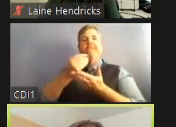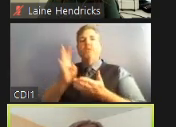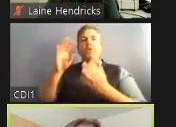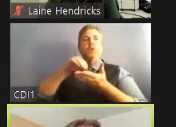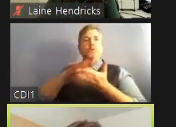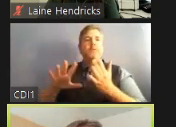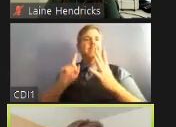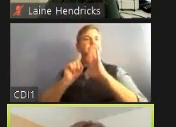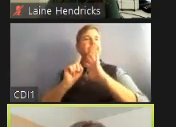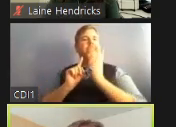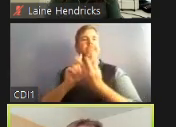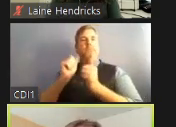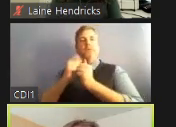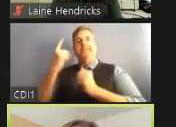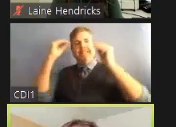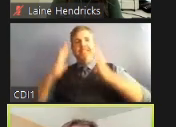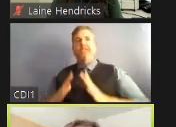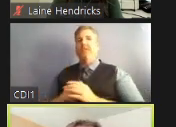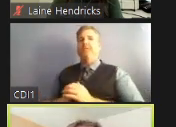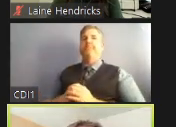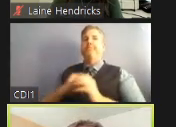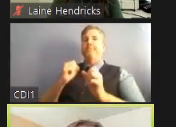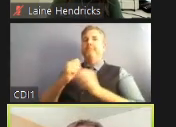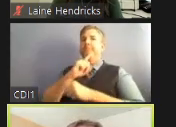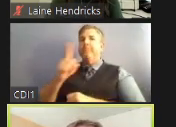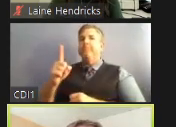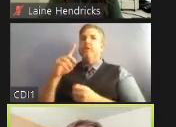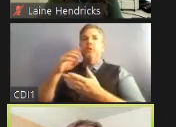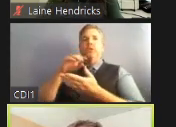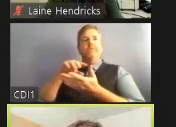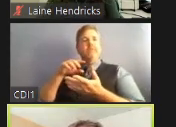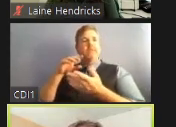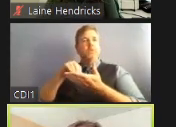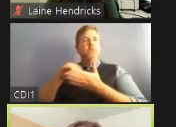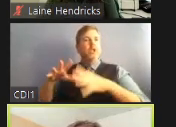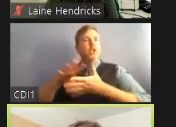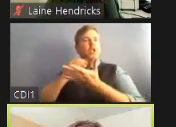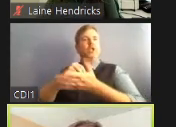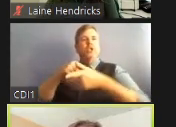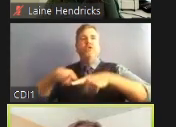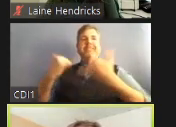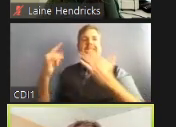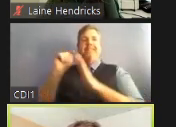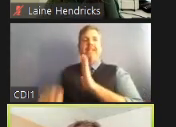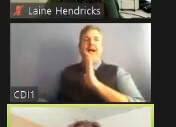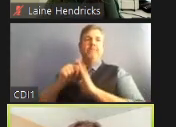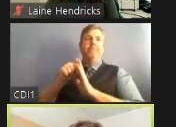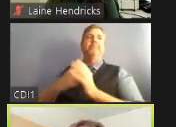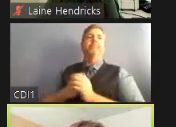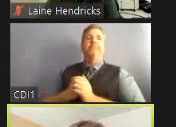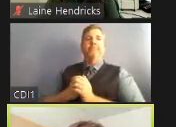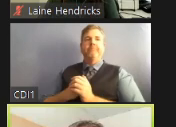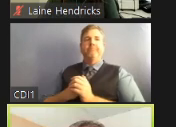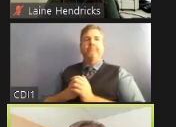is protected during these years during these months where they may be in a